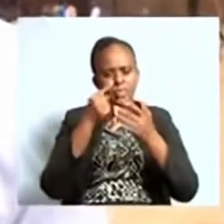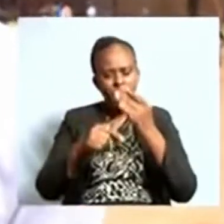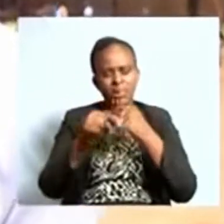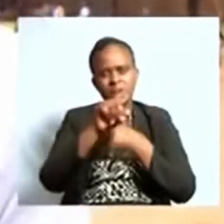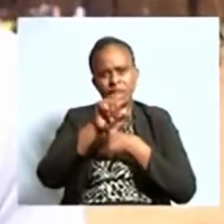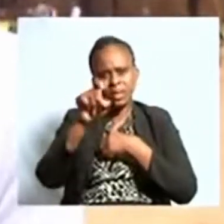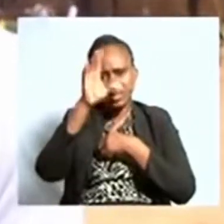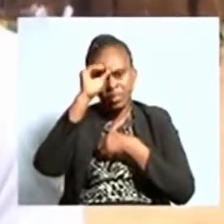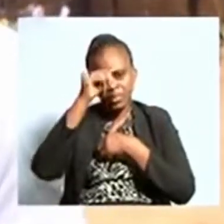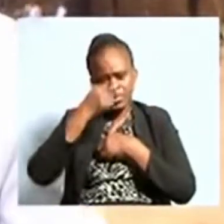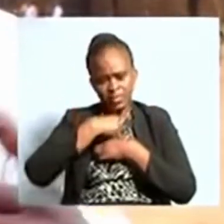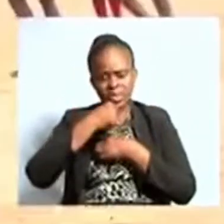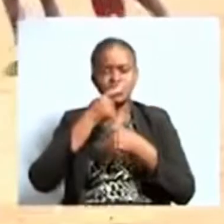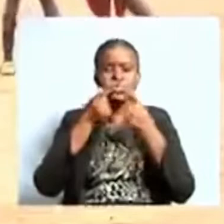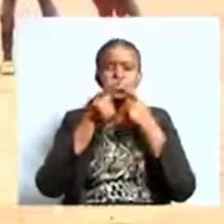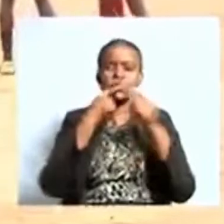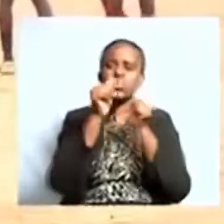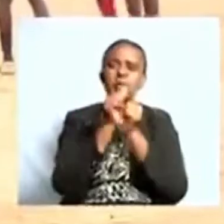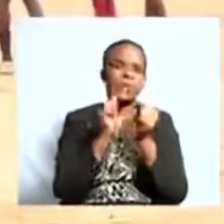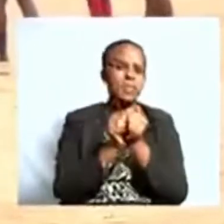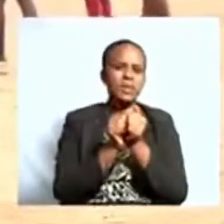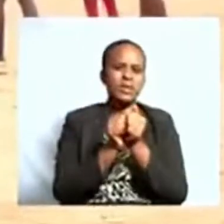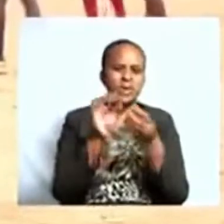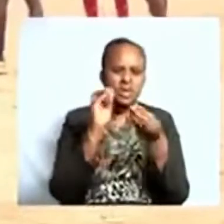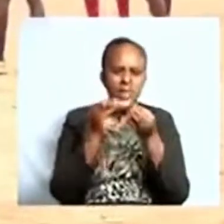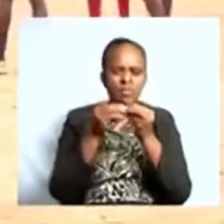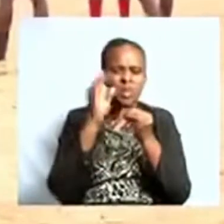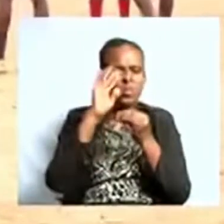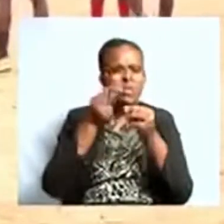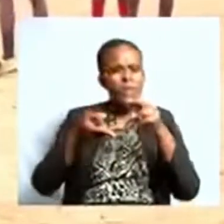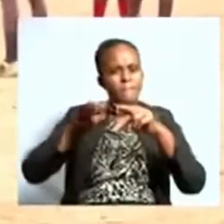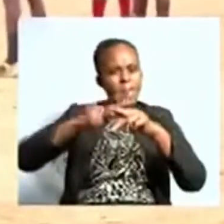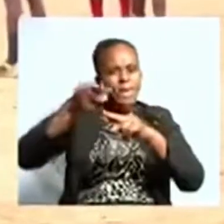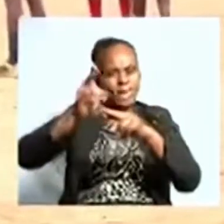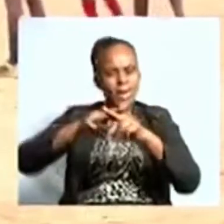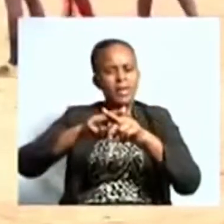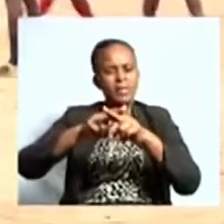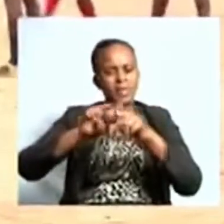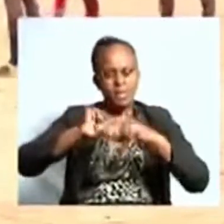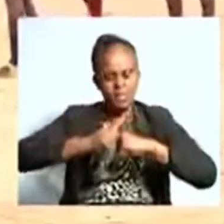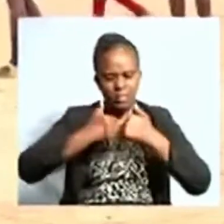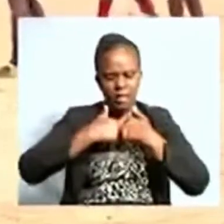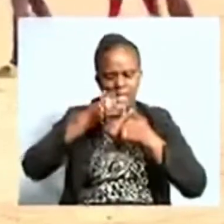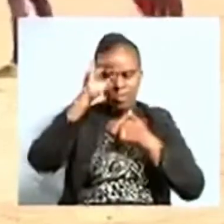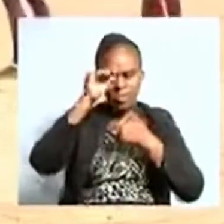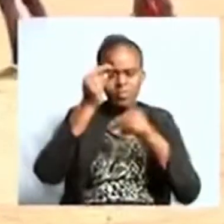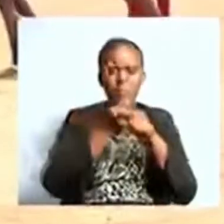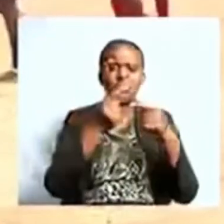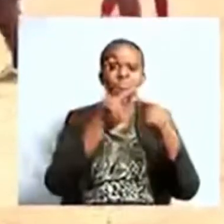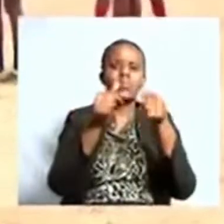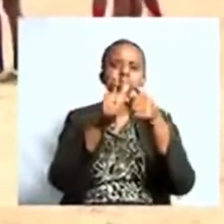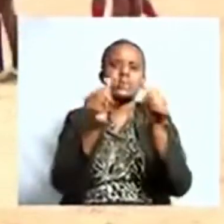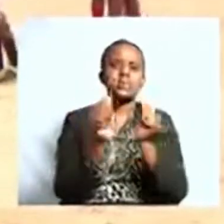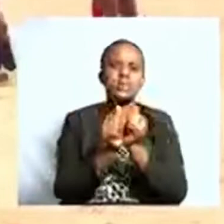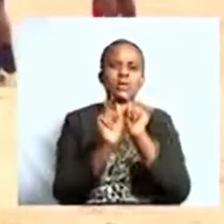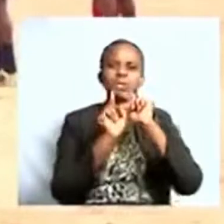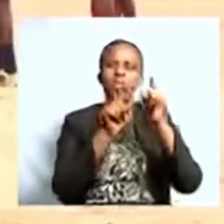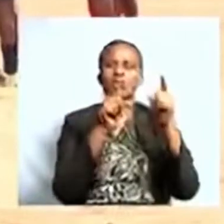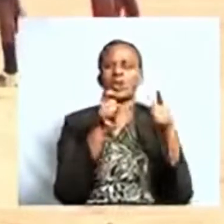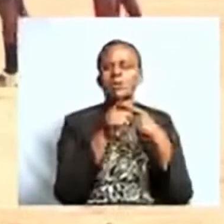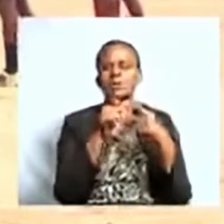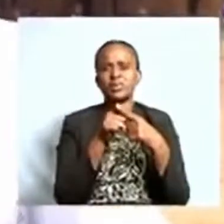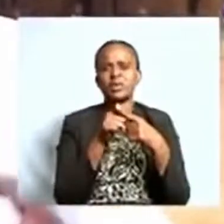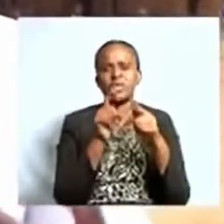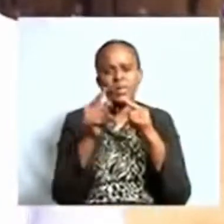100 boys that I'm talking about, the number will actually increase. You know, we have now boys coming from different areas at the end of Kaunda Square. But